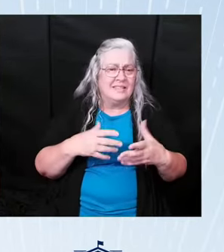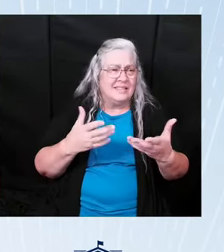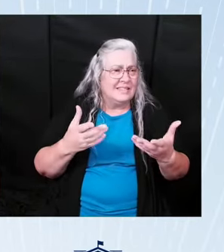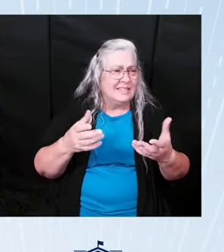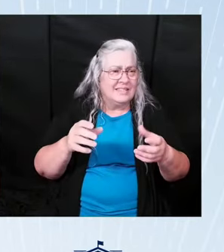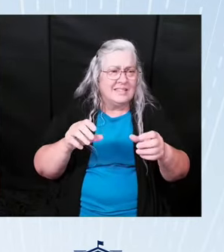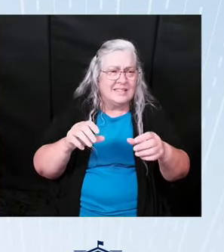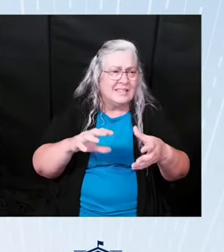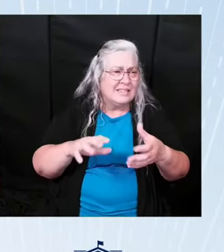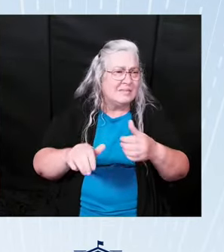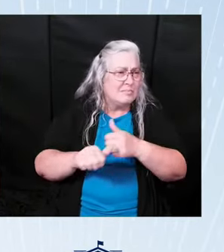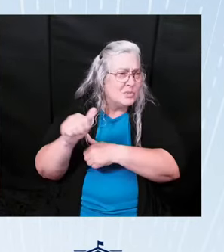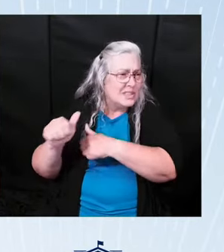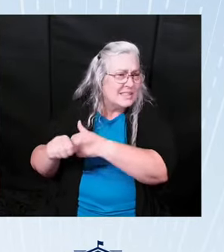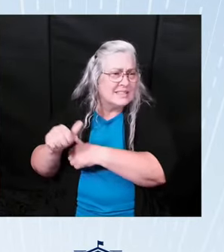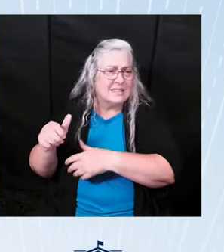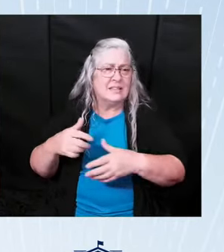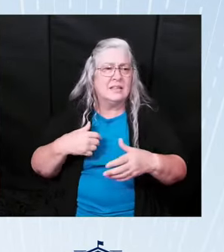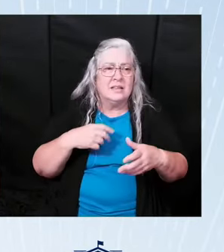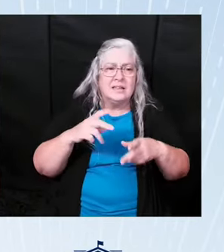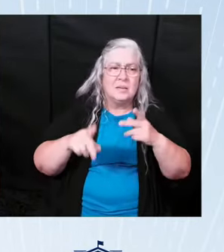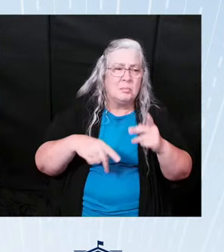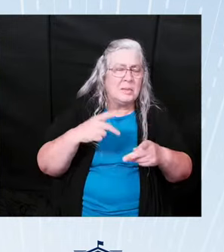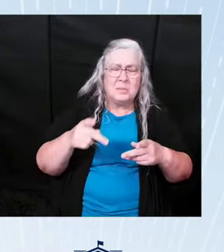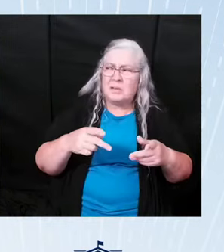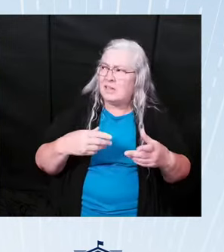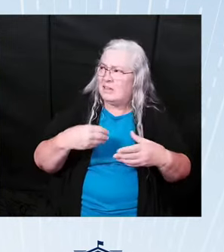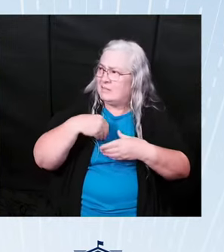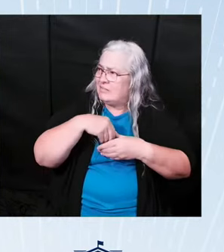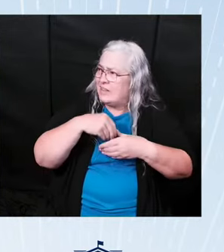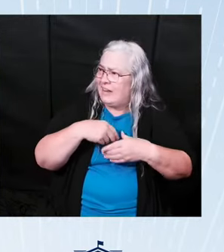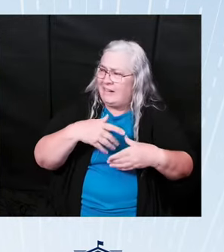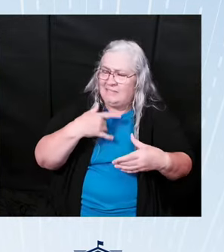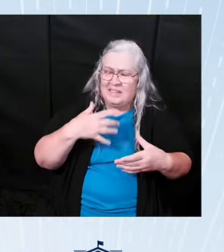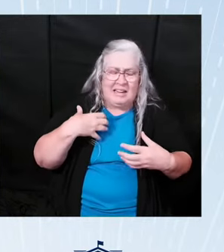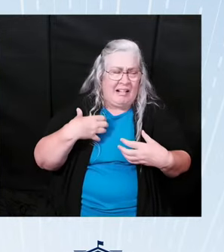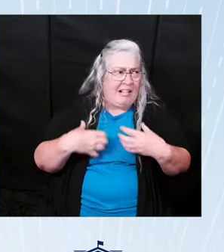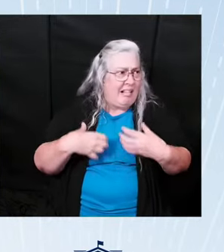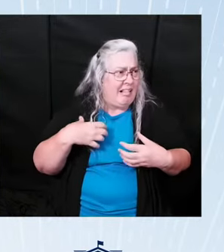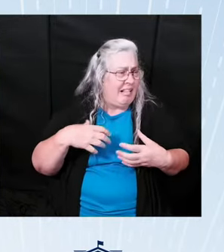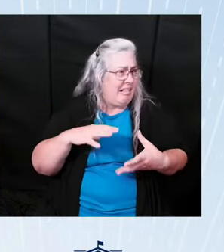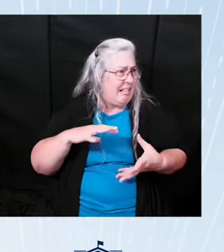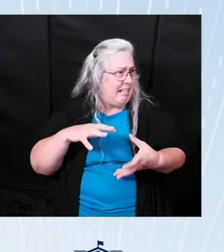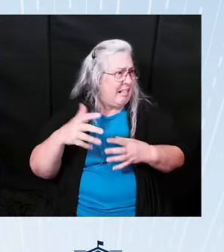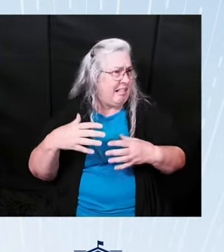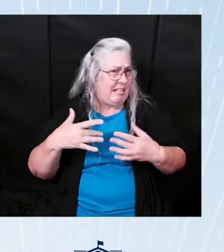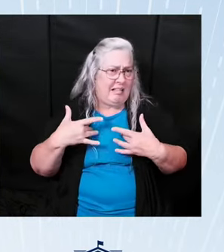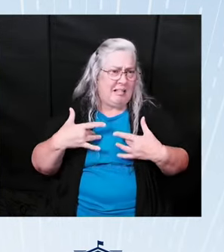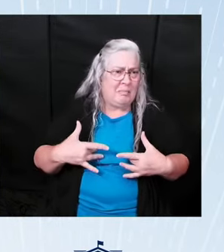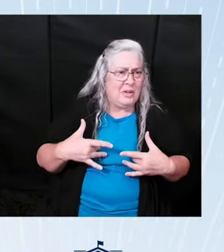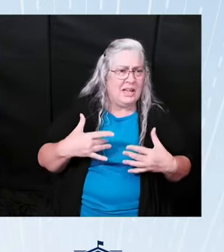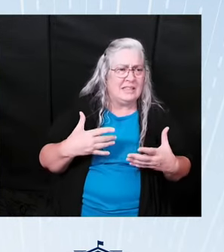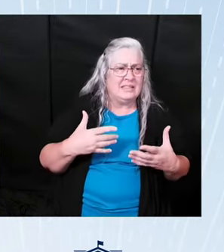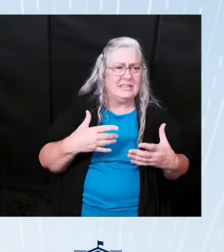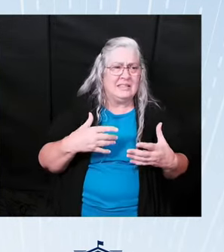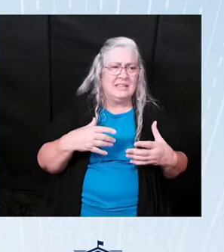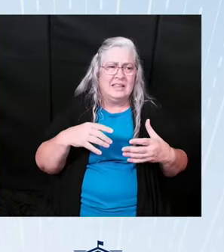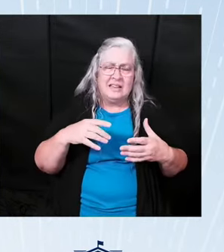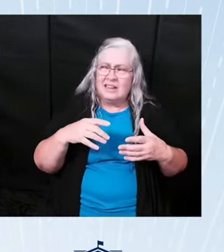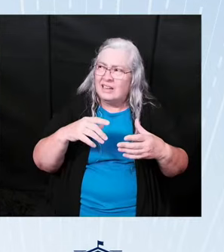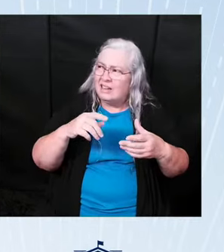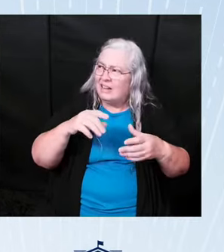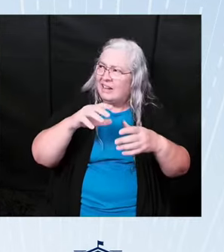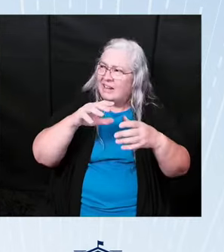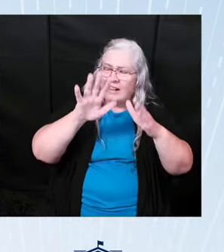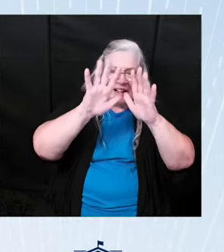what this room represents is the proposition that we don't have to write this chapter of our history as